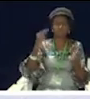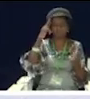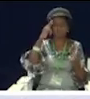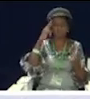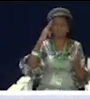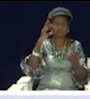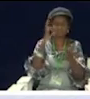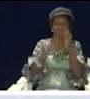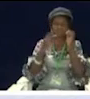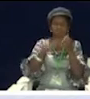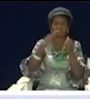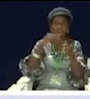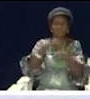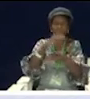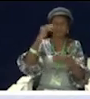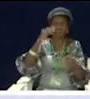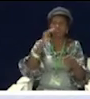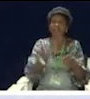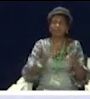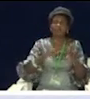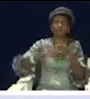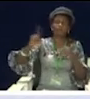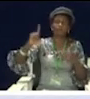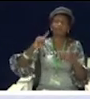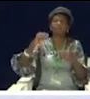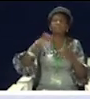run, it's not because of Paul,